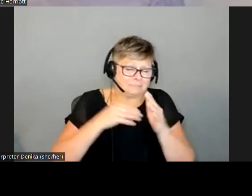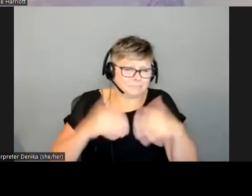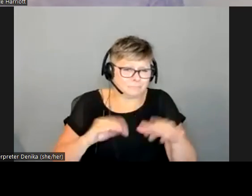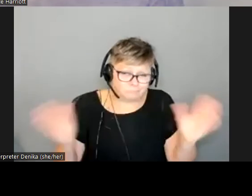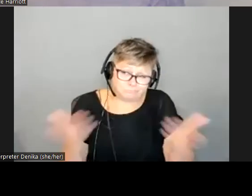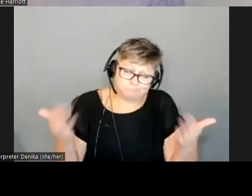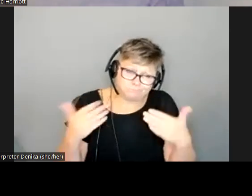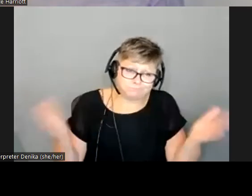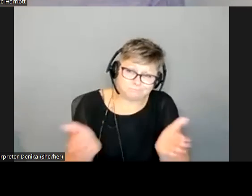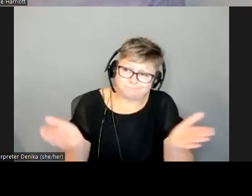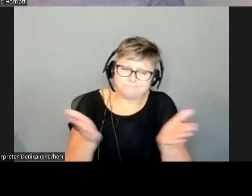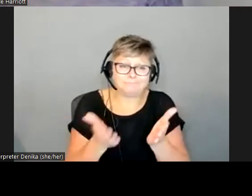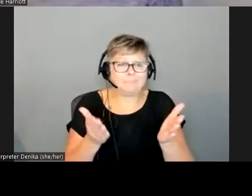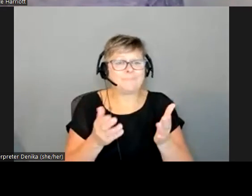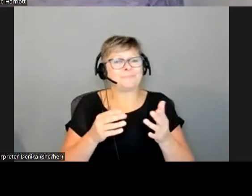use when